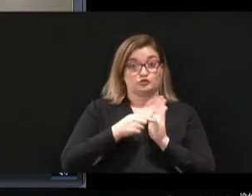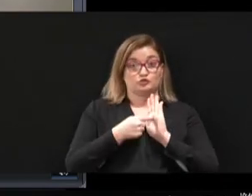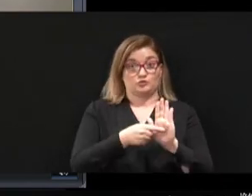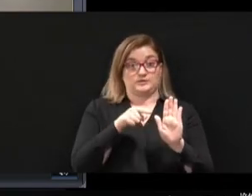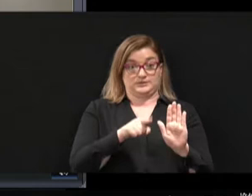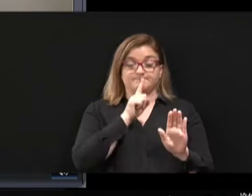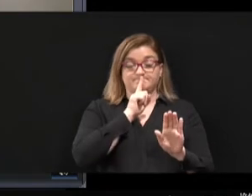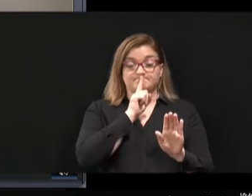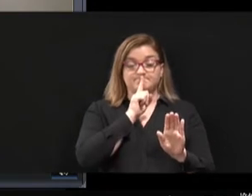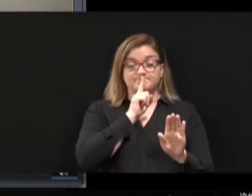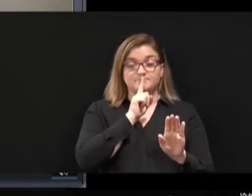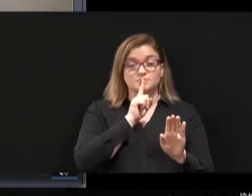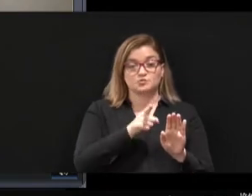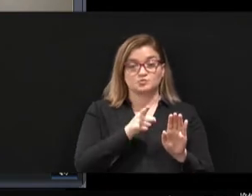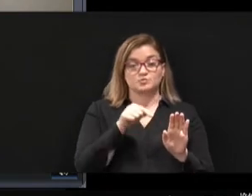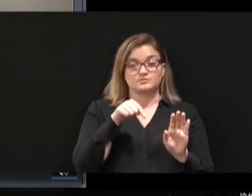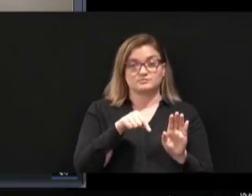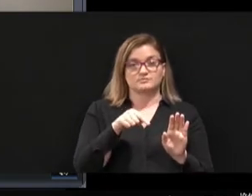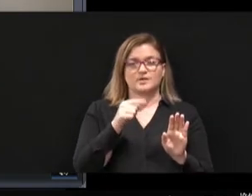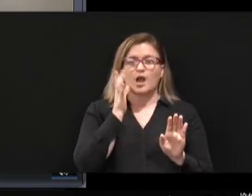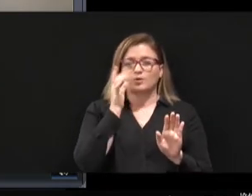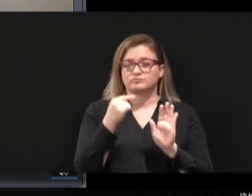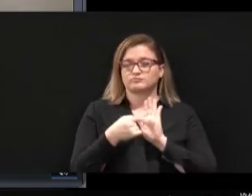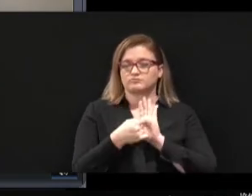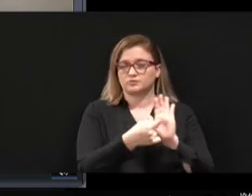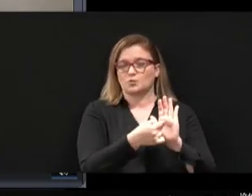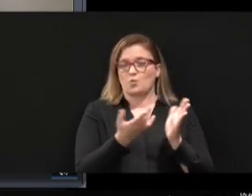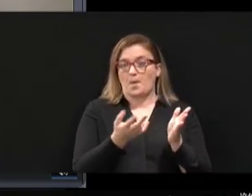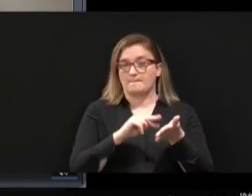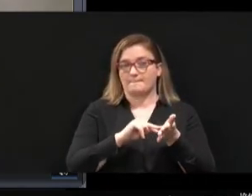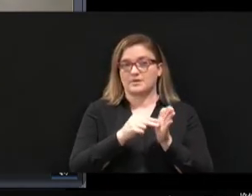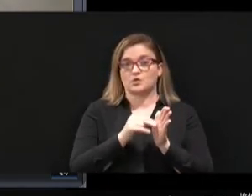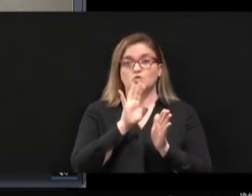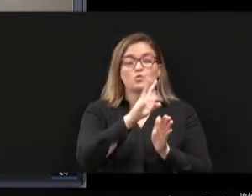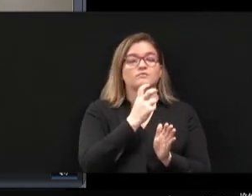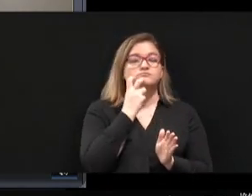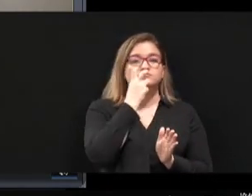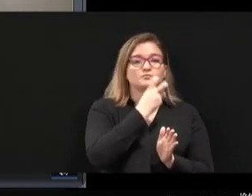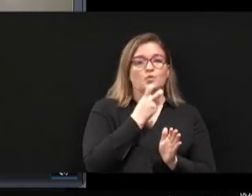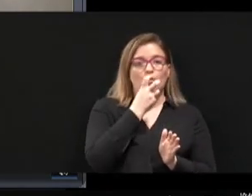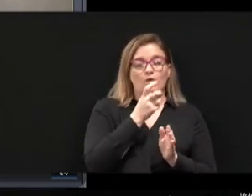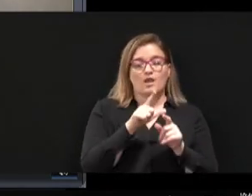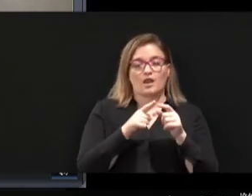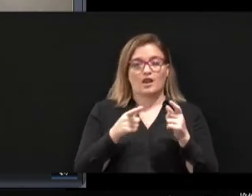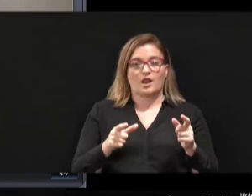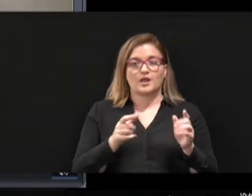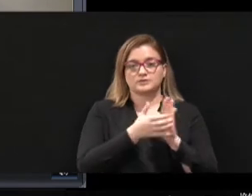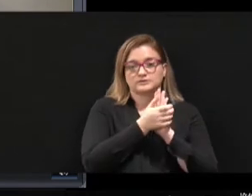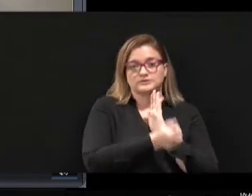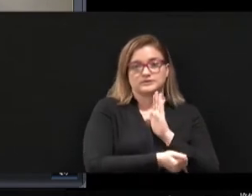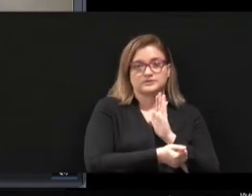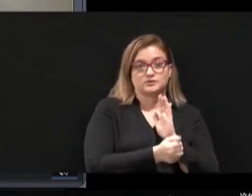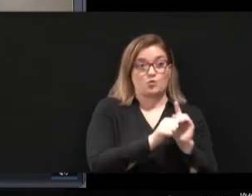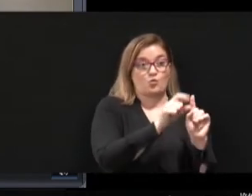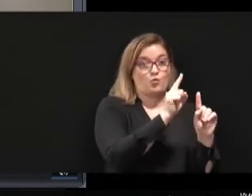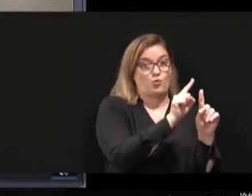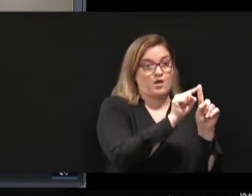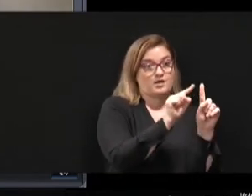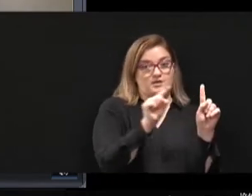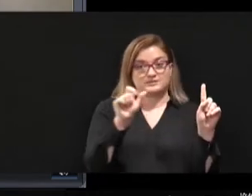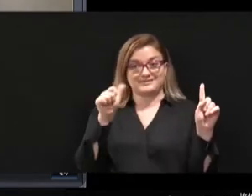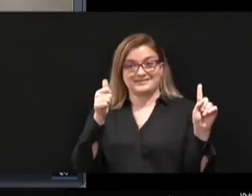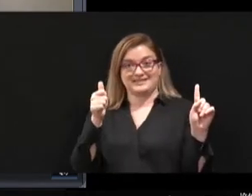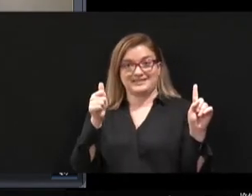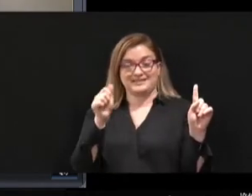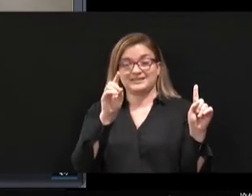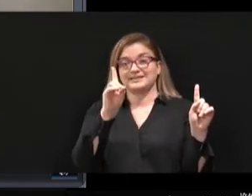you what this means. If your oral language ability, if we were going to go 1 through 10 and decoding